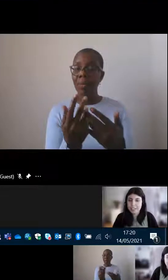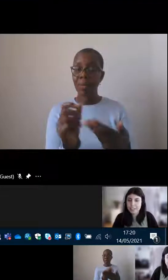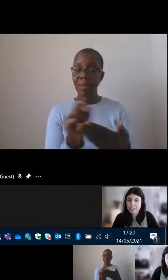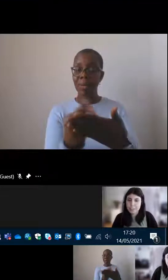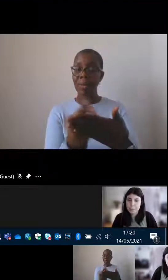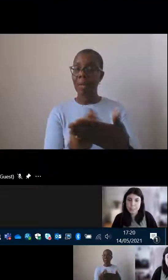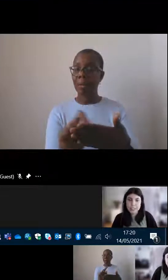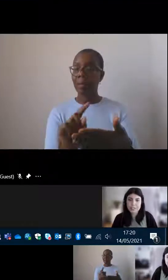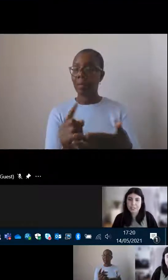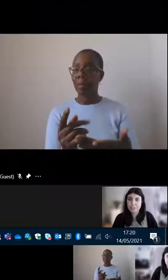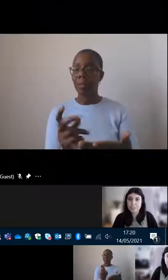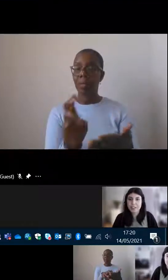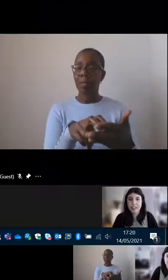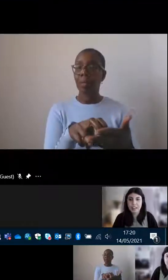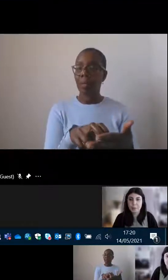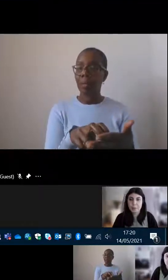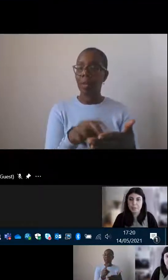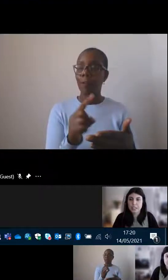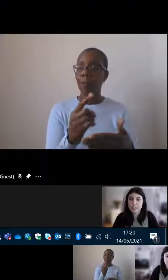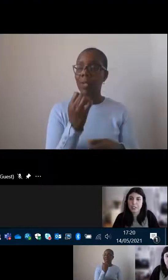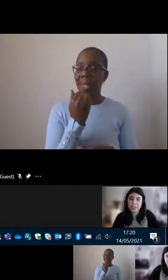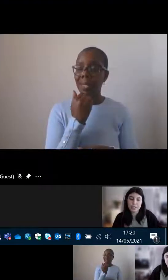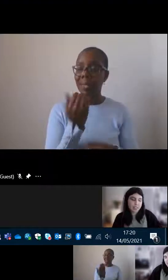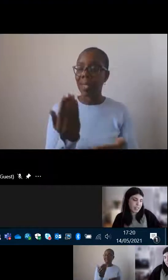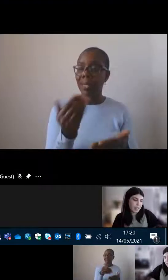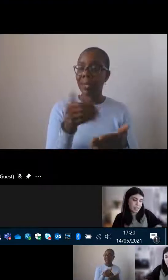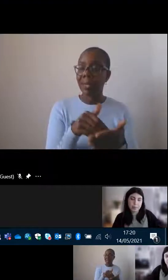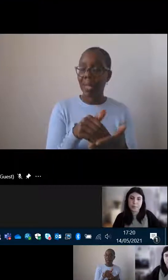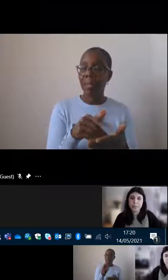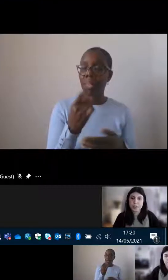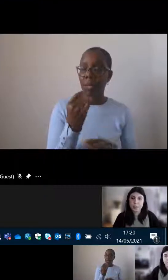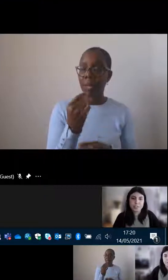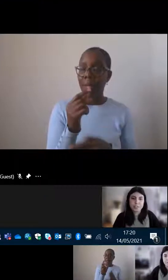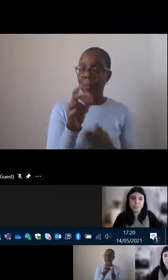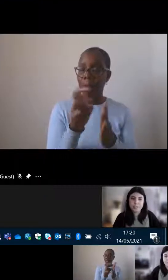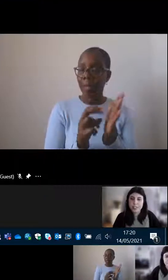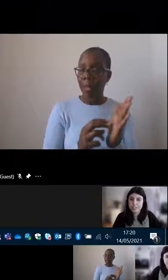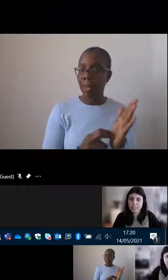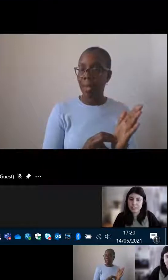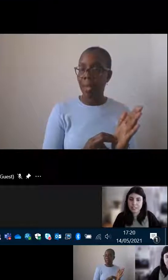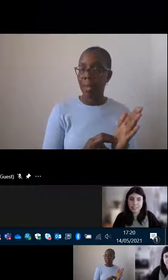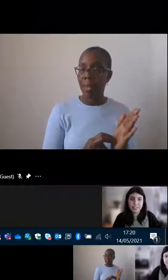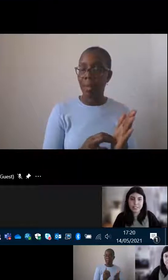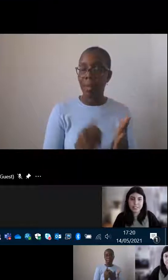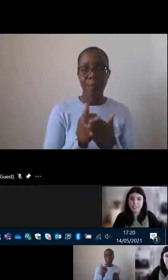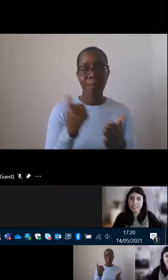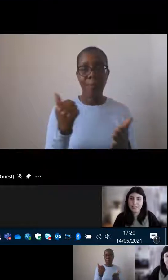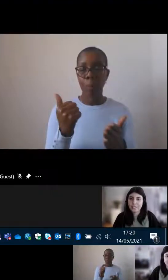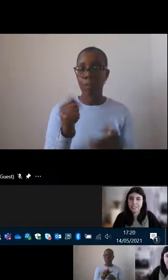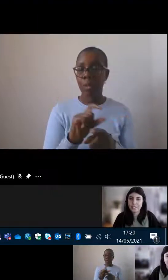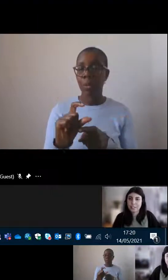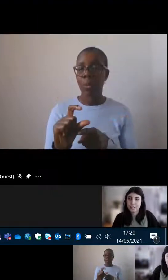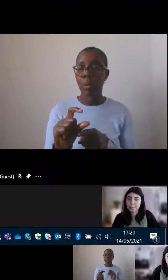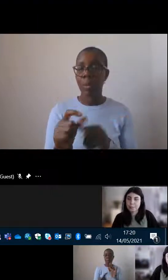Eventbrite. So please do check that out. Brilliant course, really vital.